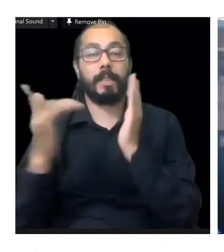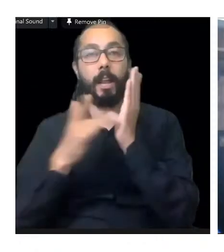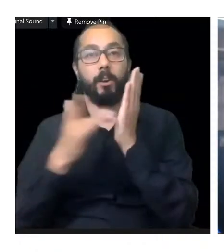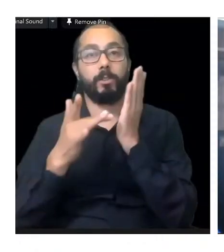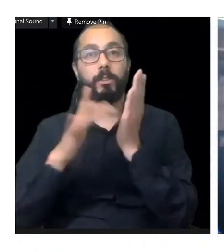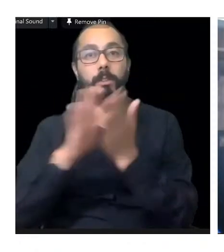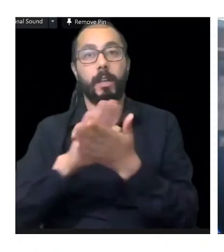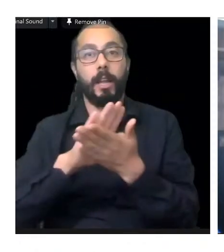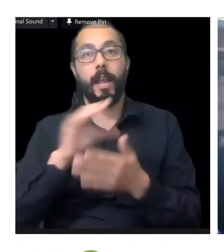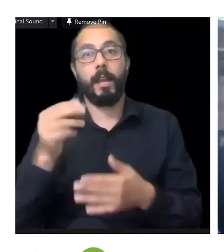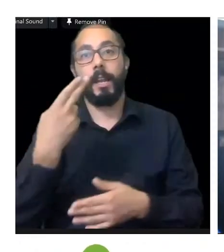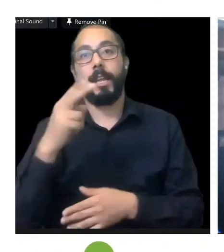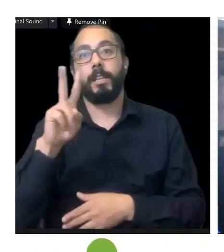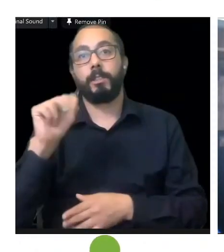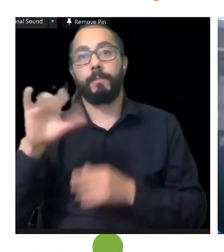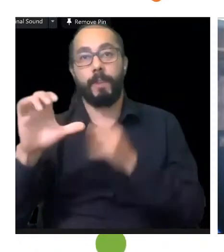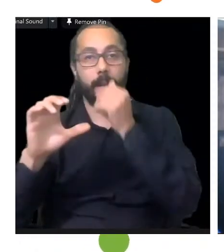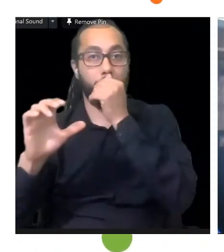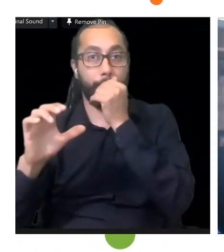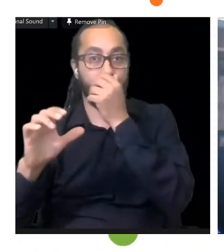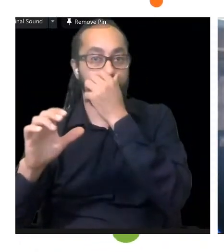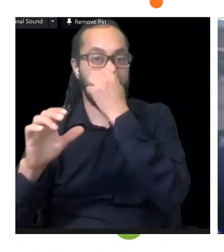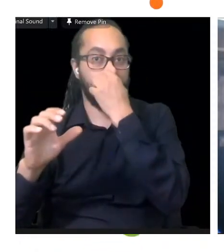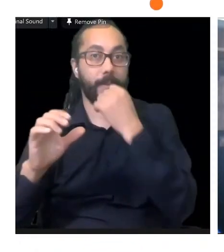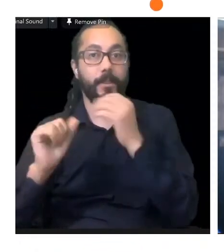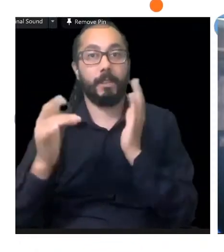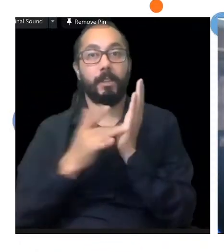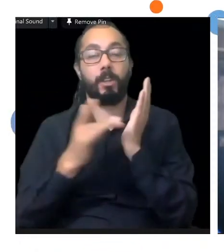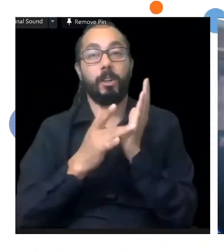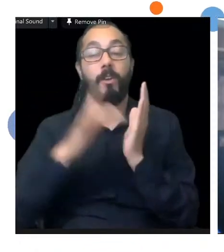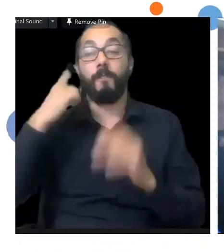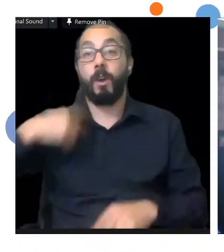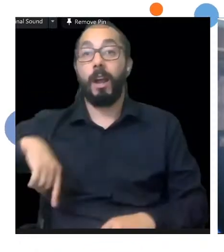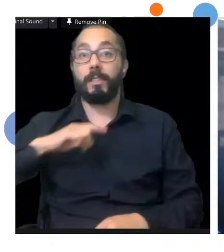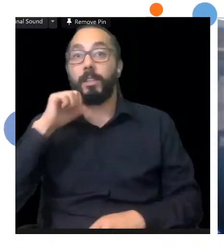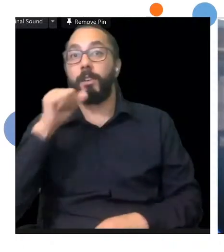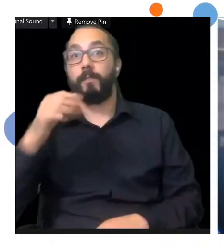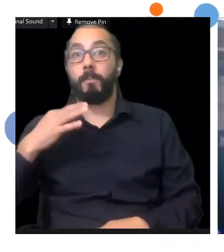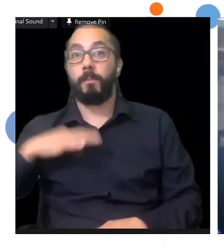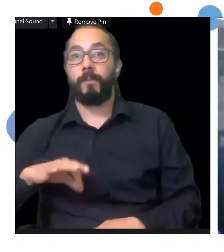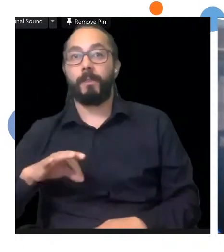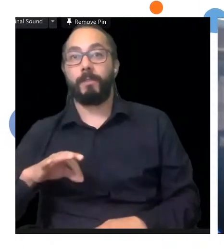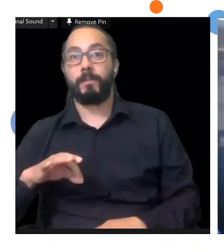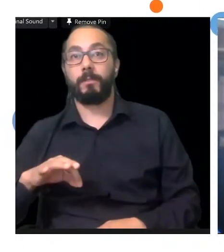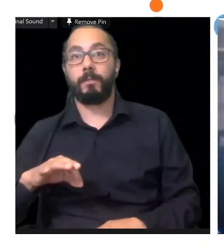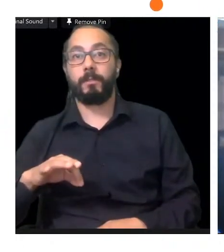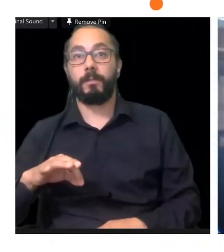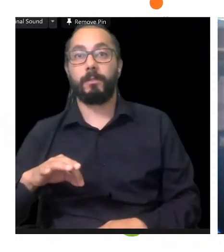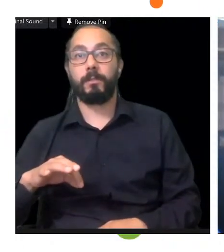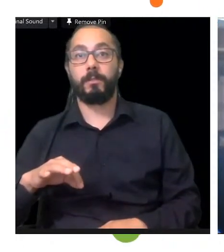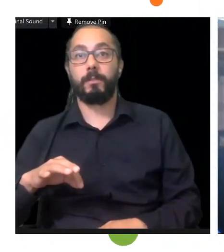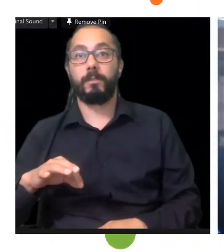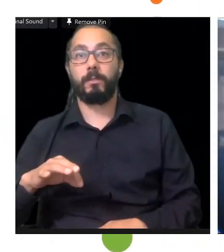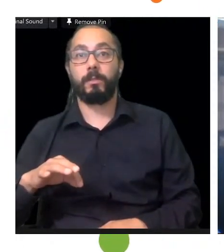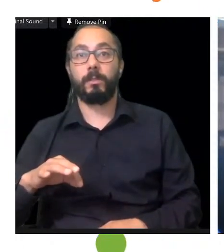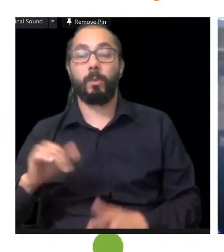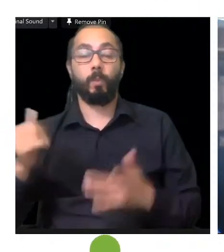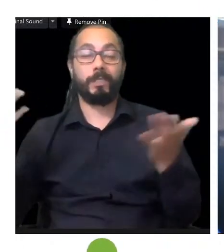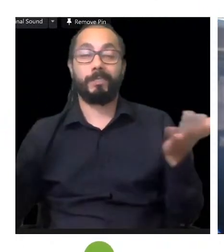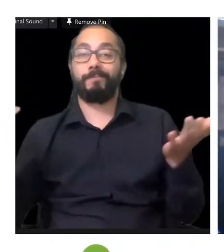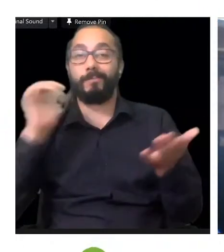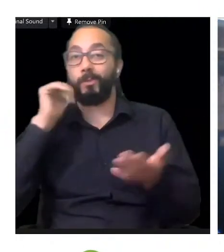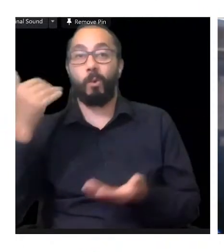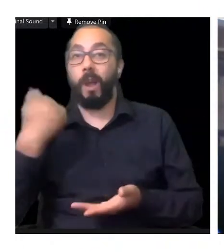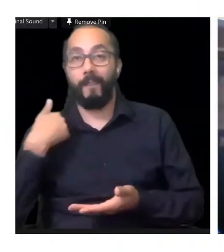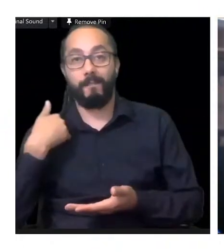HVAC technologies that for the rest of us in the not-for-profit world, we would just simply don't have